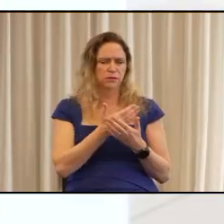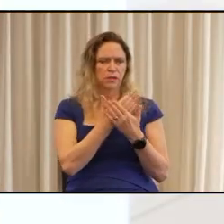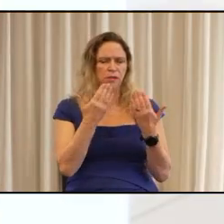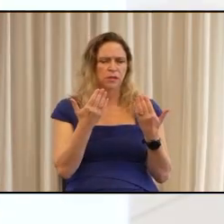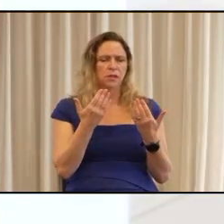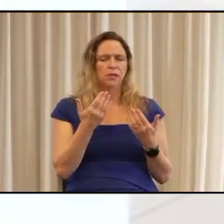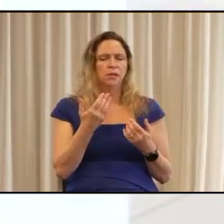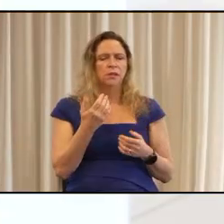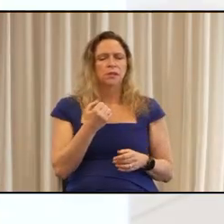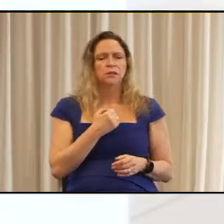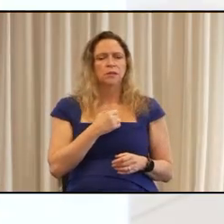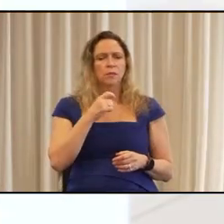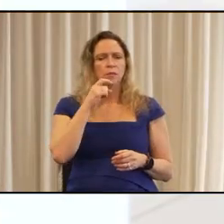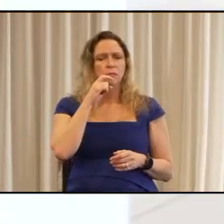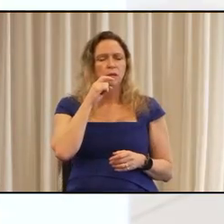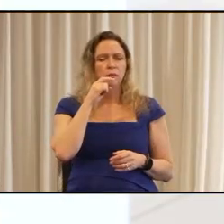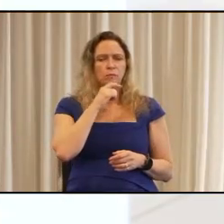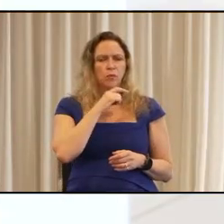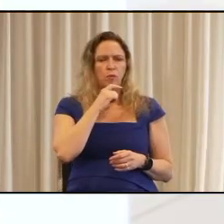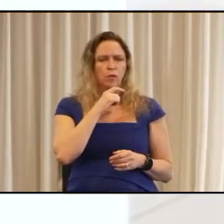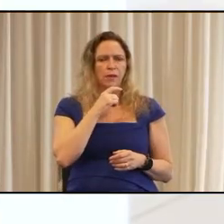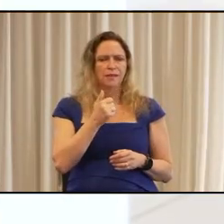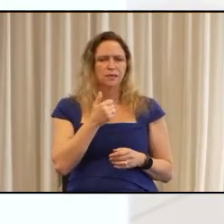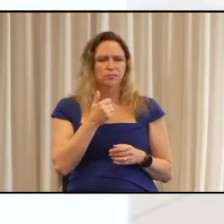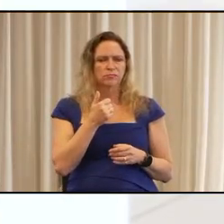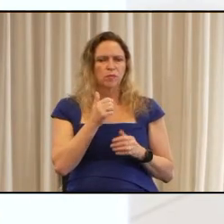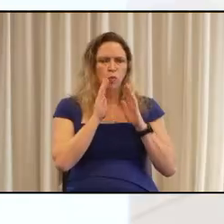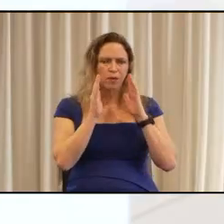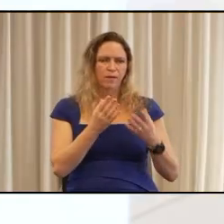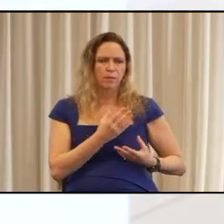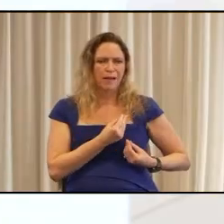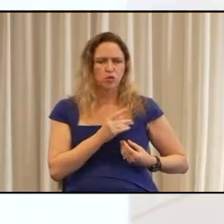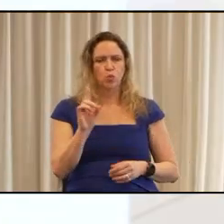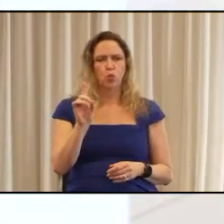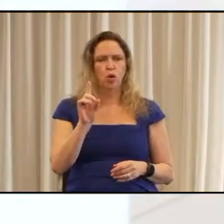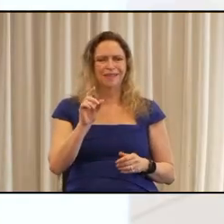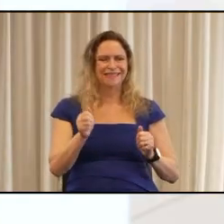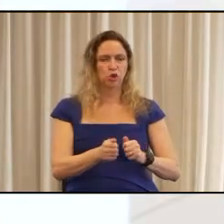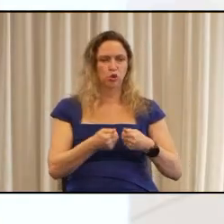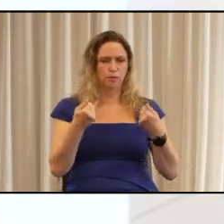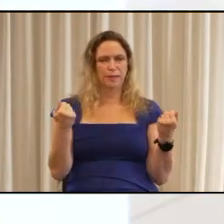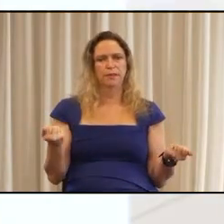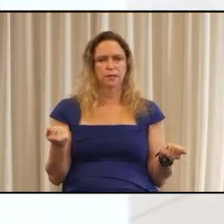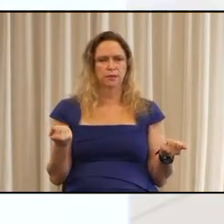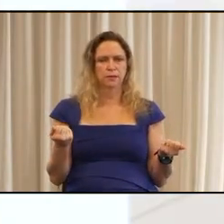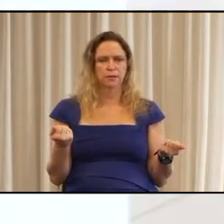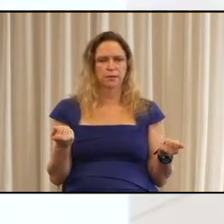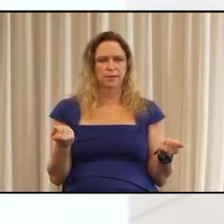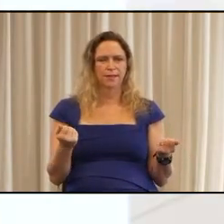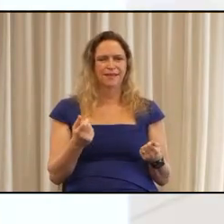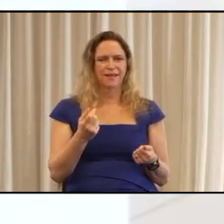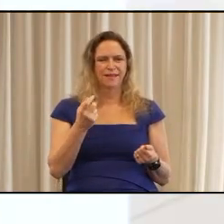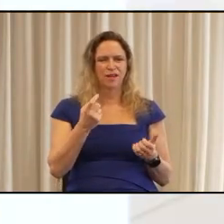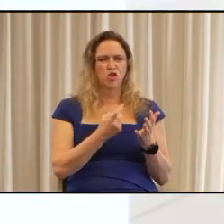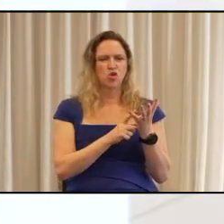whole way of being, really, around one of his great passions, which is newspapers, which would make people like Rupert Murdoch and various